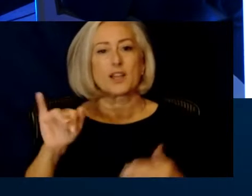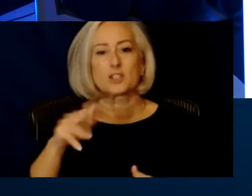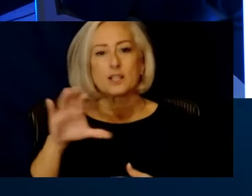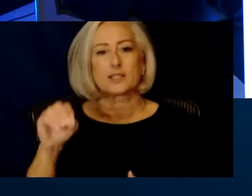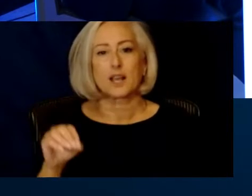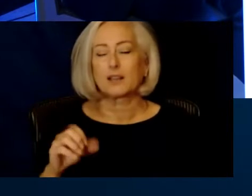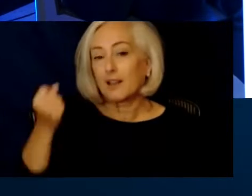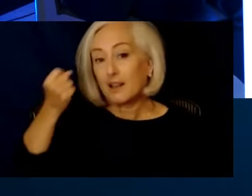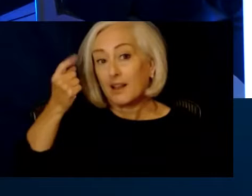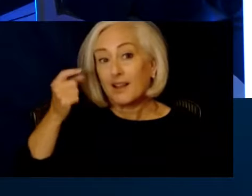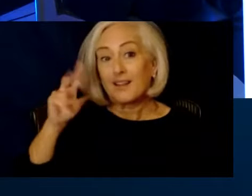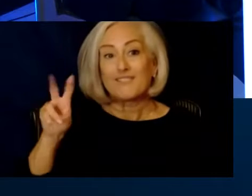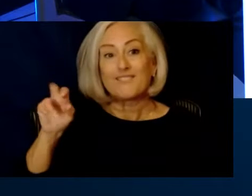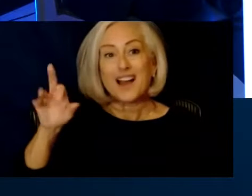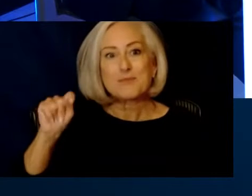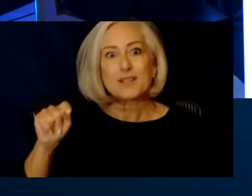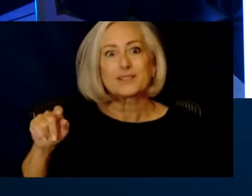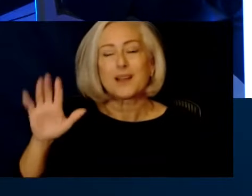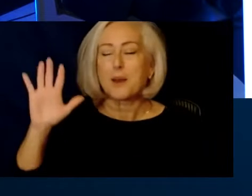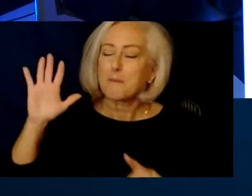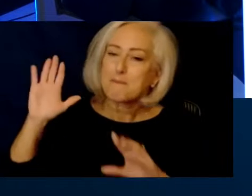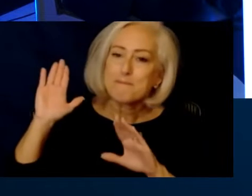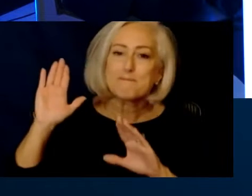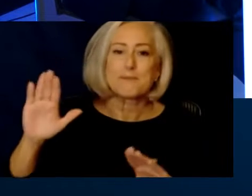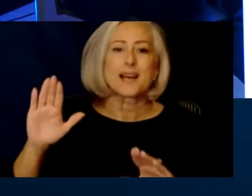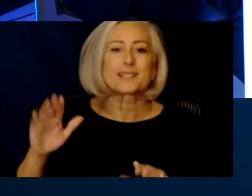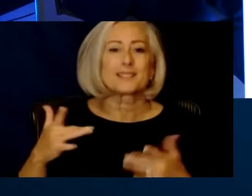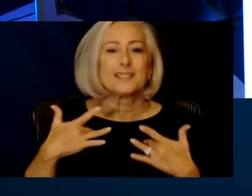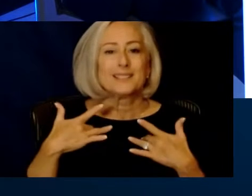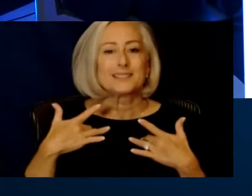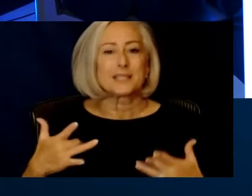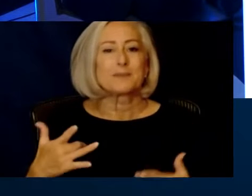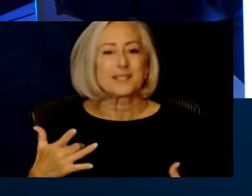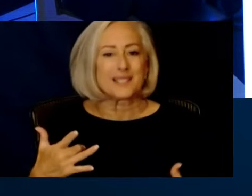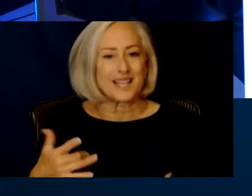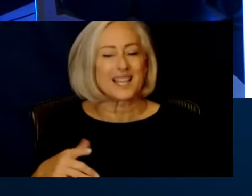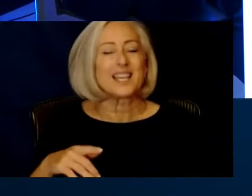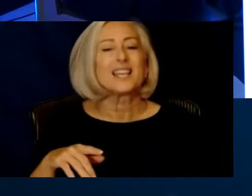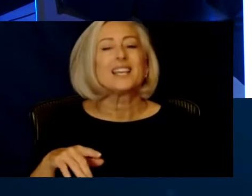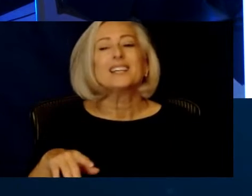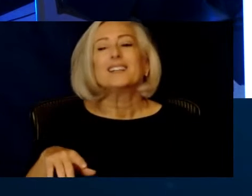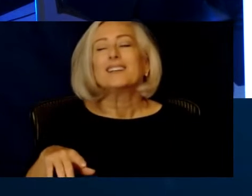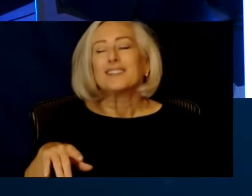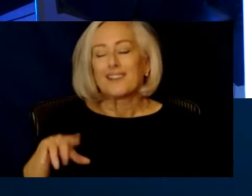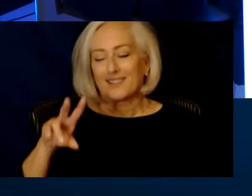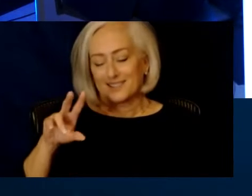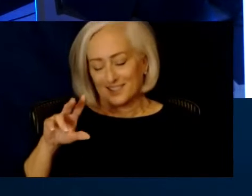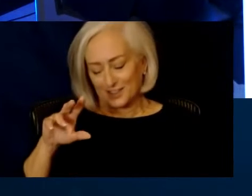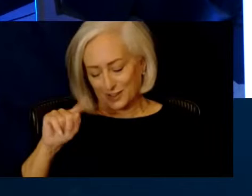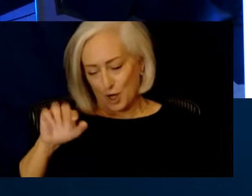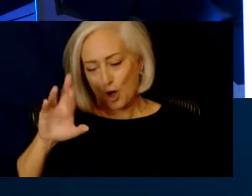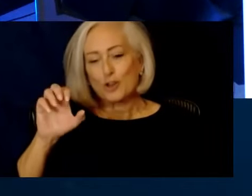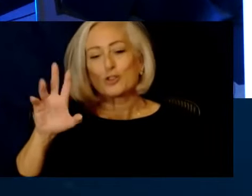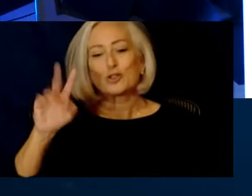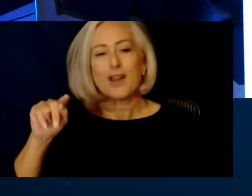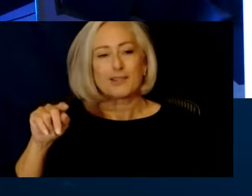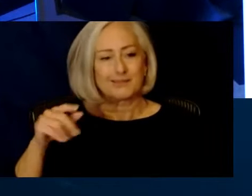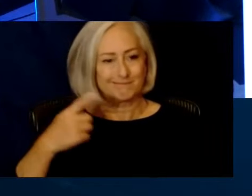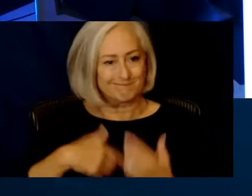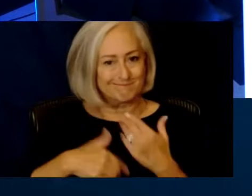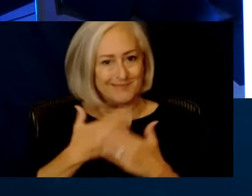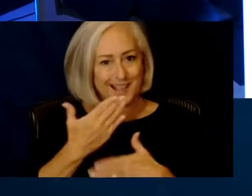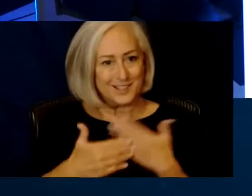best. Usually I'm given the Star Trek symbol, but this is V for Vibrant, Patrick. Yep. Well, thanks for the